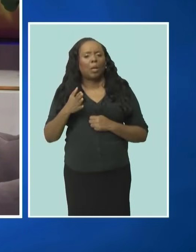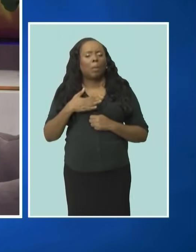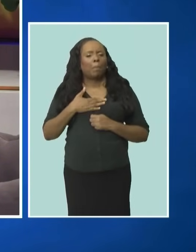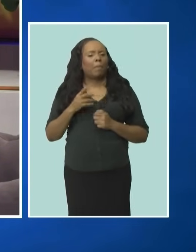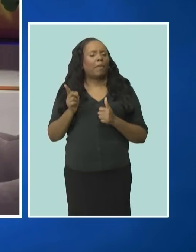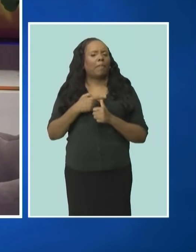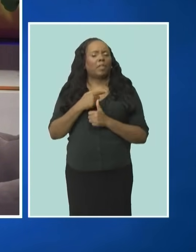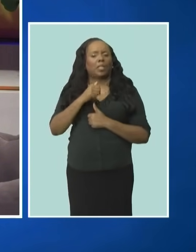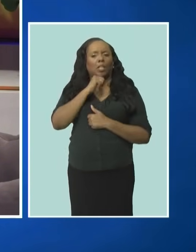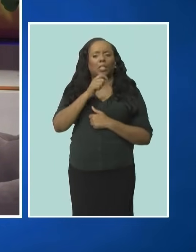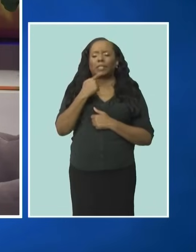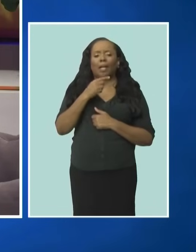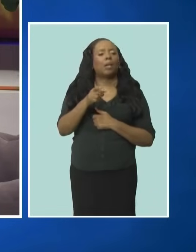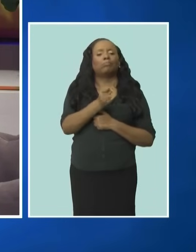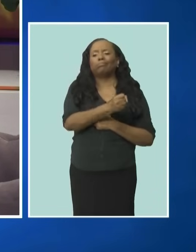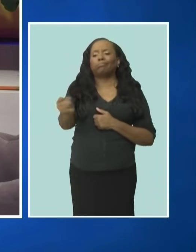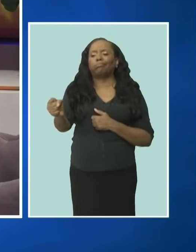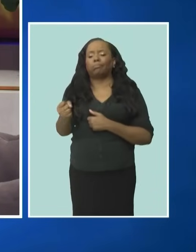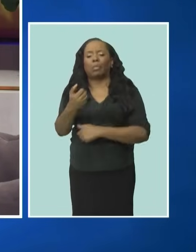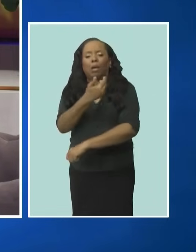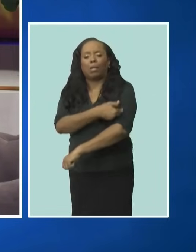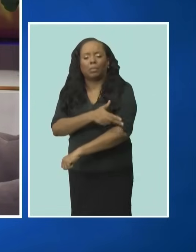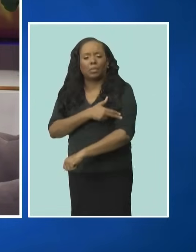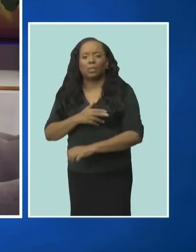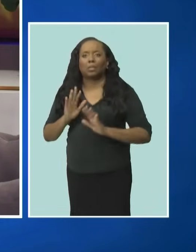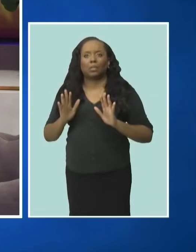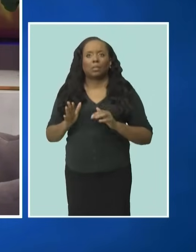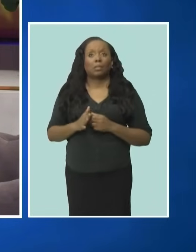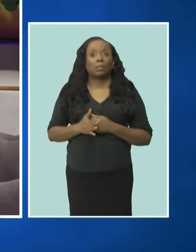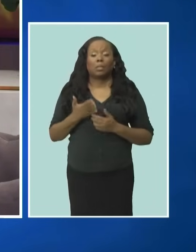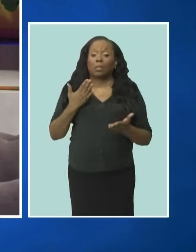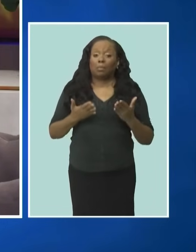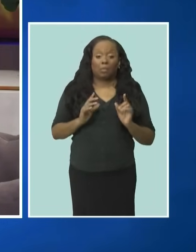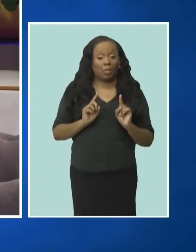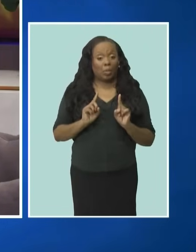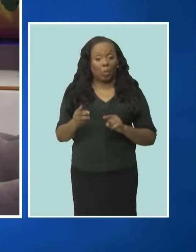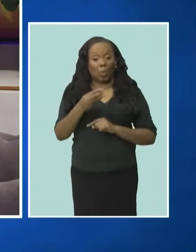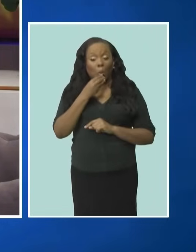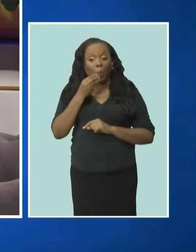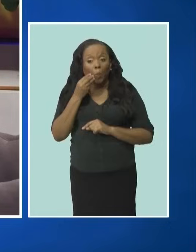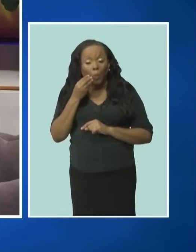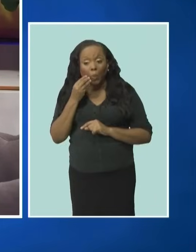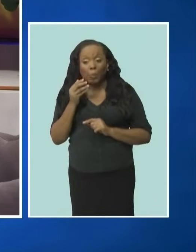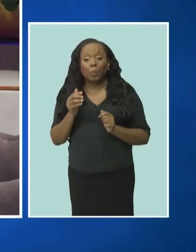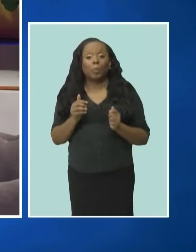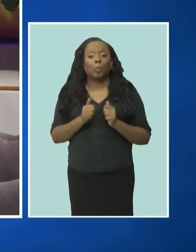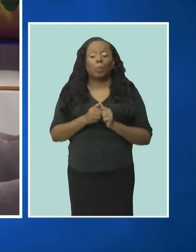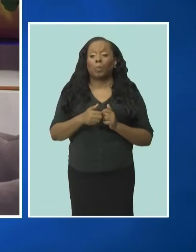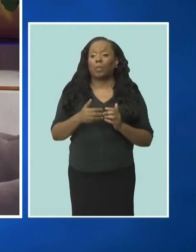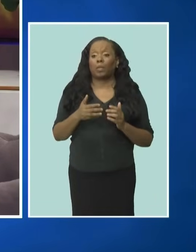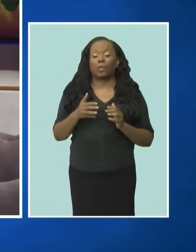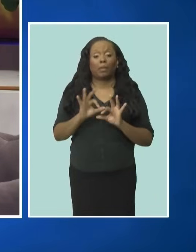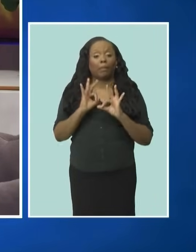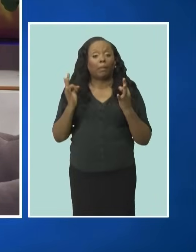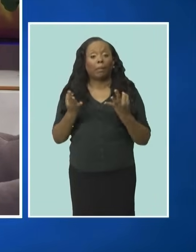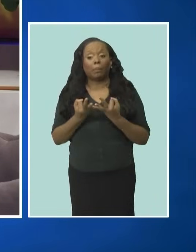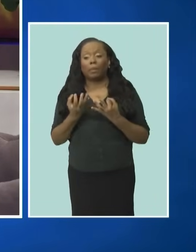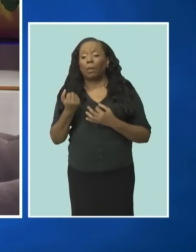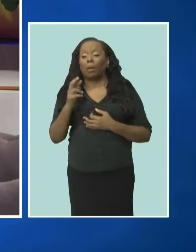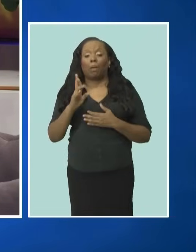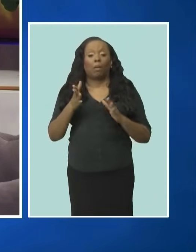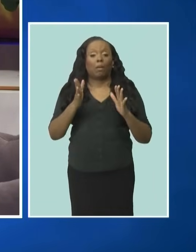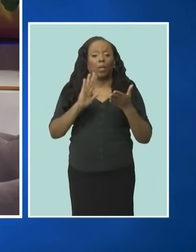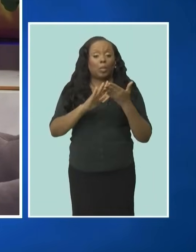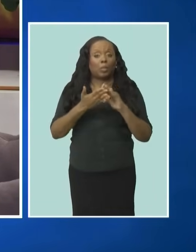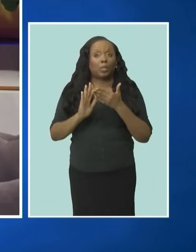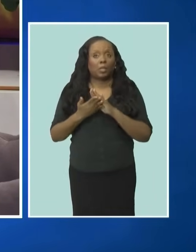is not to admit them to hospital. If they could be treated at home in the care and comfort of their home or in their communities,